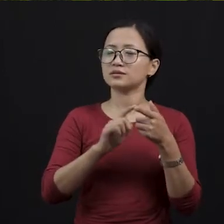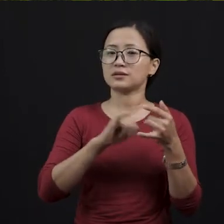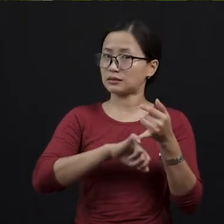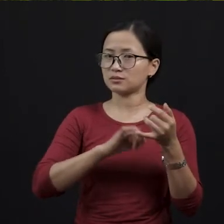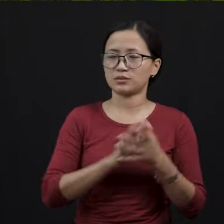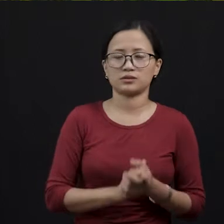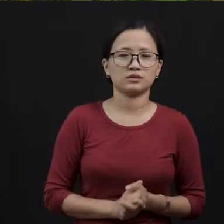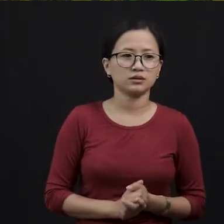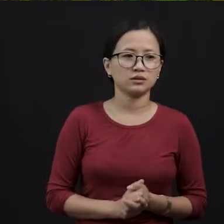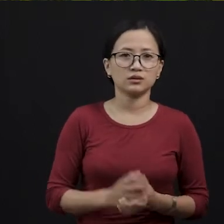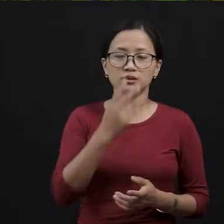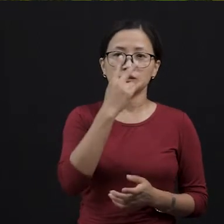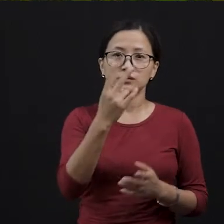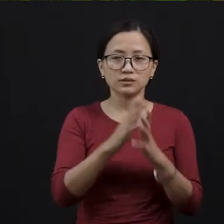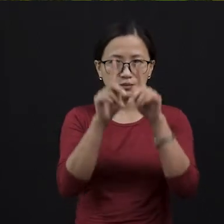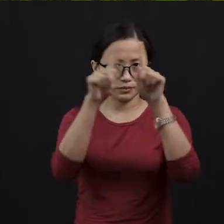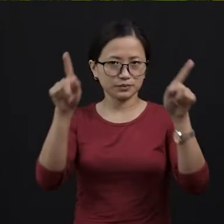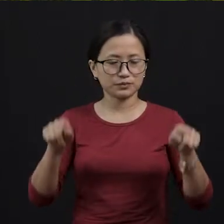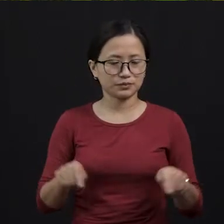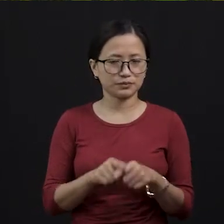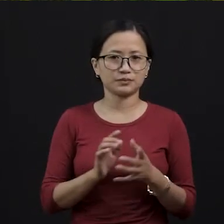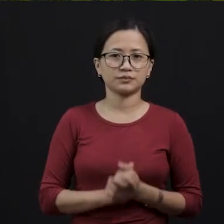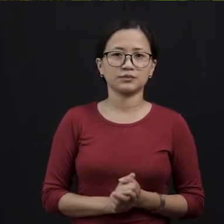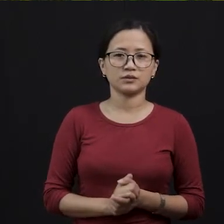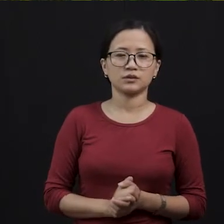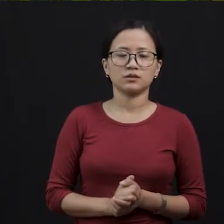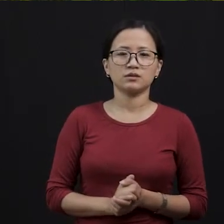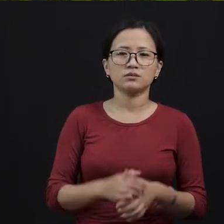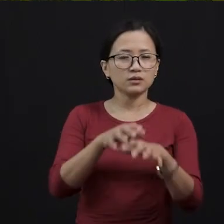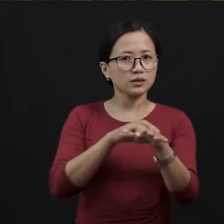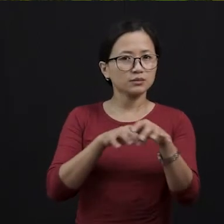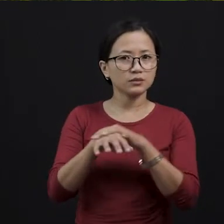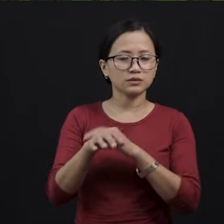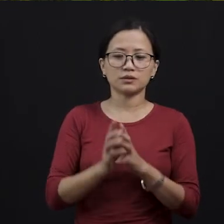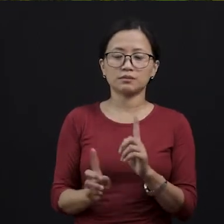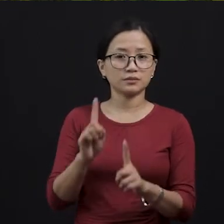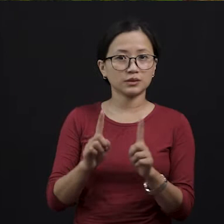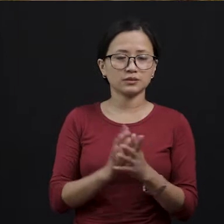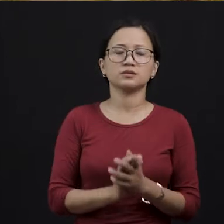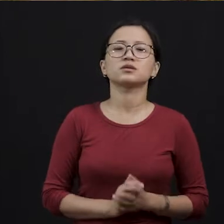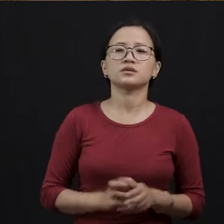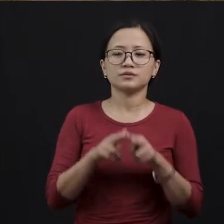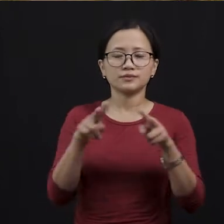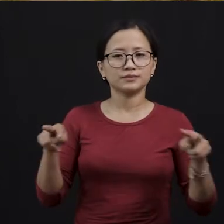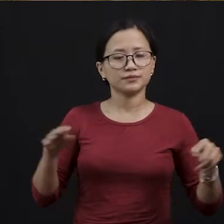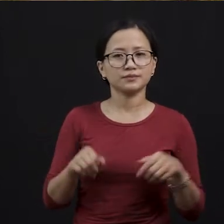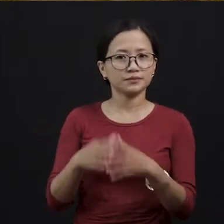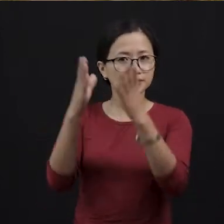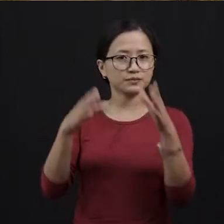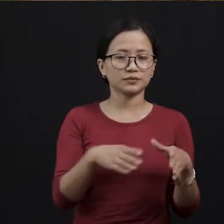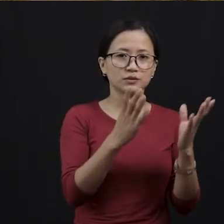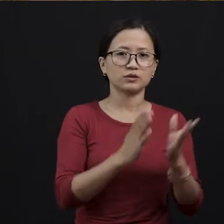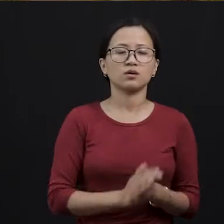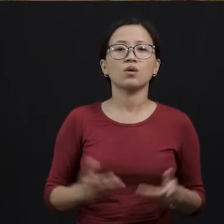this? The plants in the mountains, the animals in the mountains is different from the forest. Then what